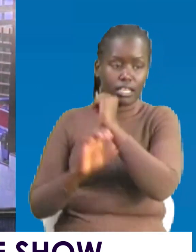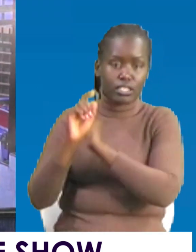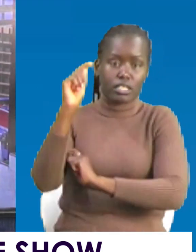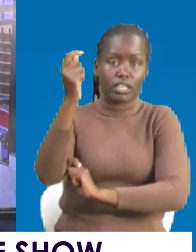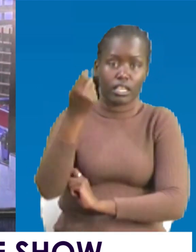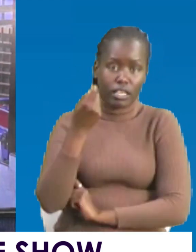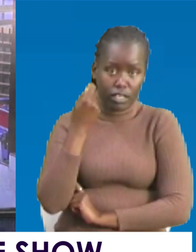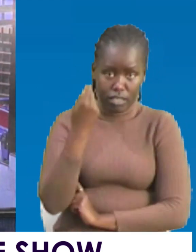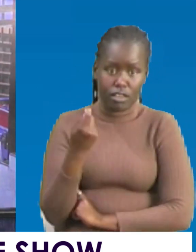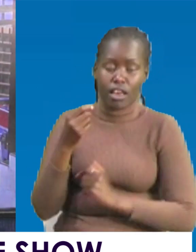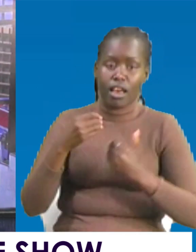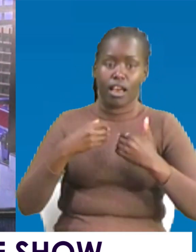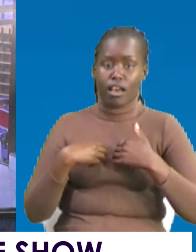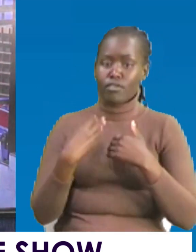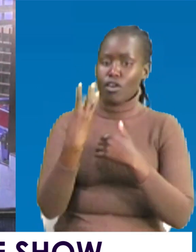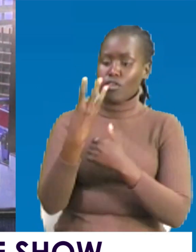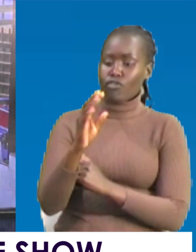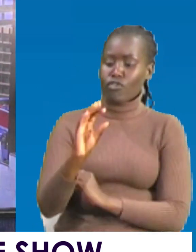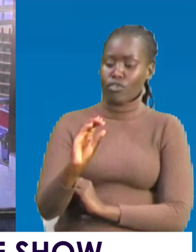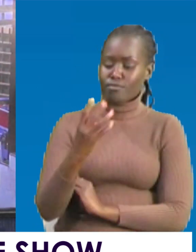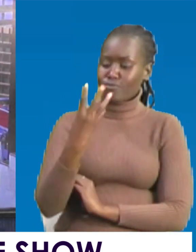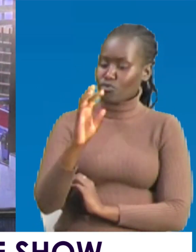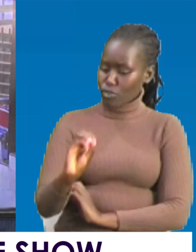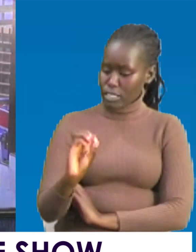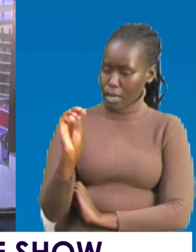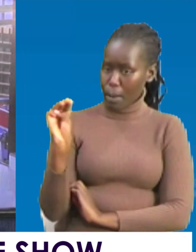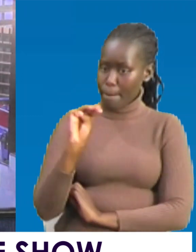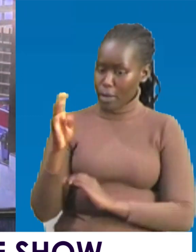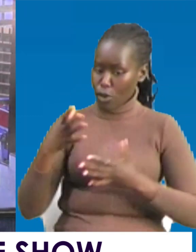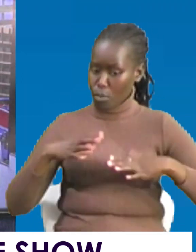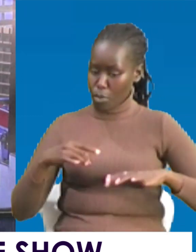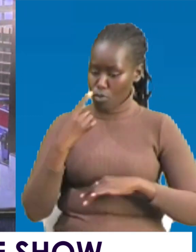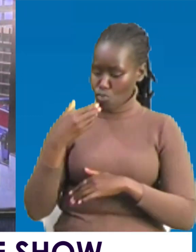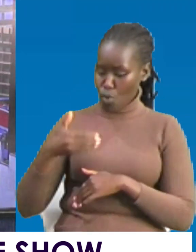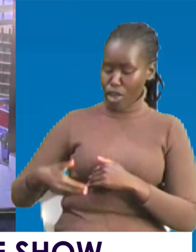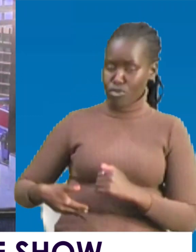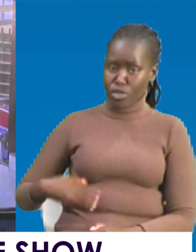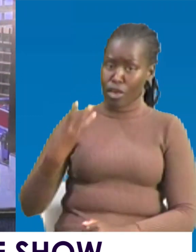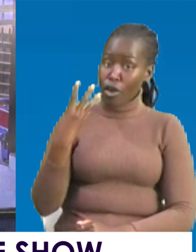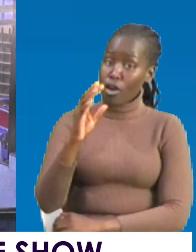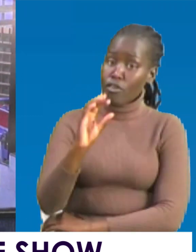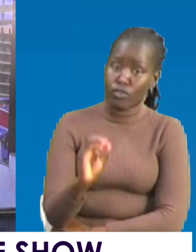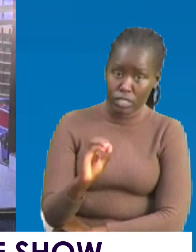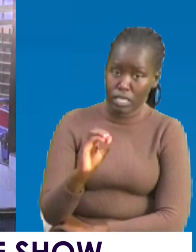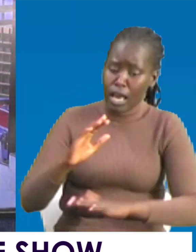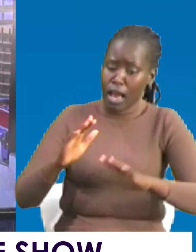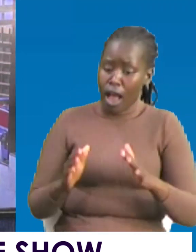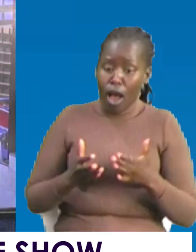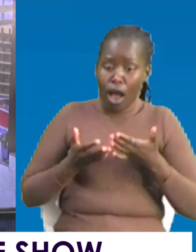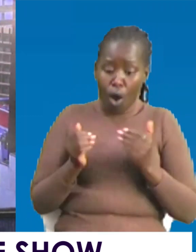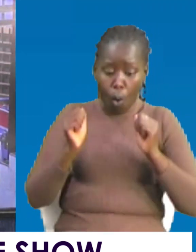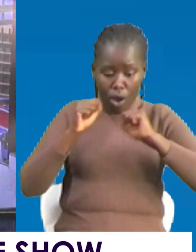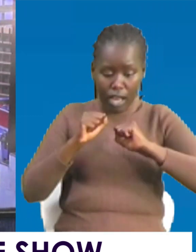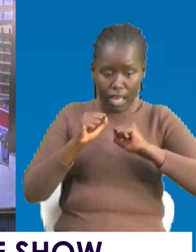has 40 million people who are youthful. 40. How can the rest of